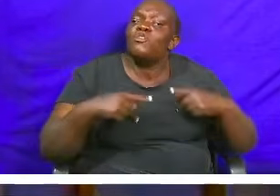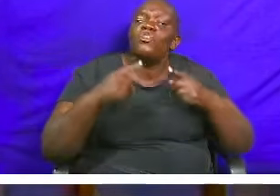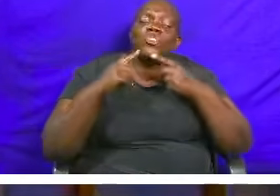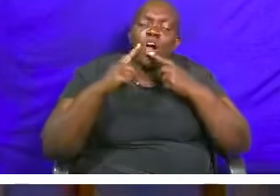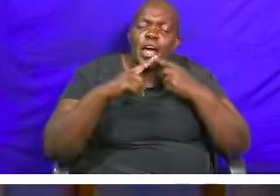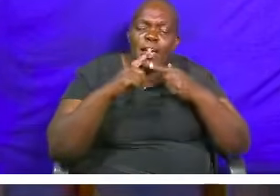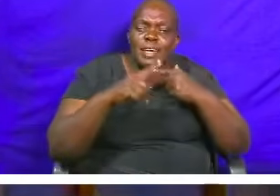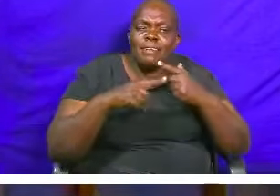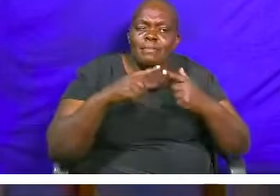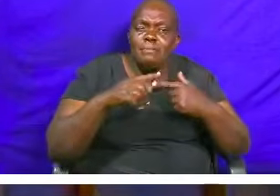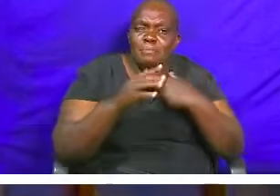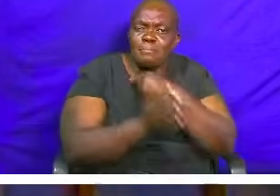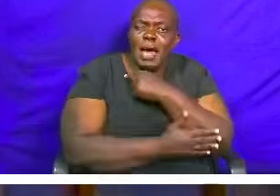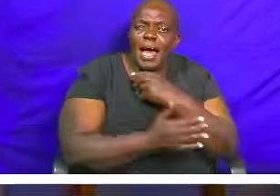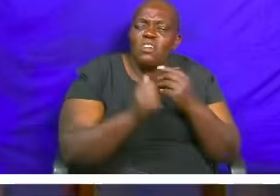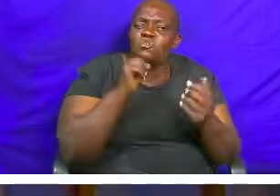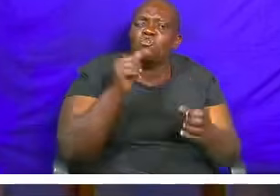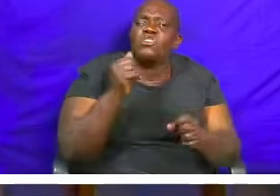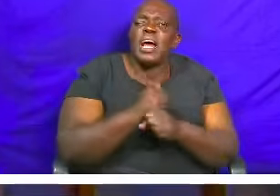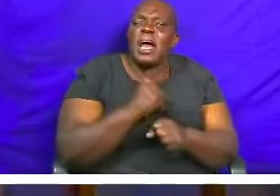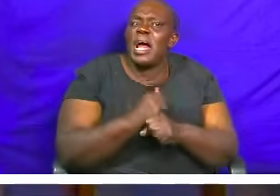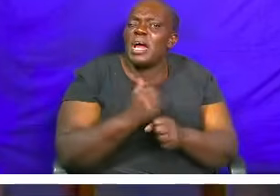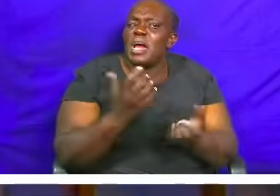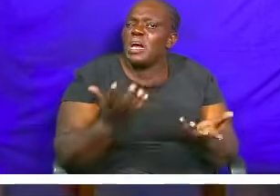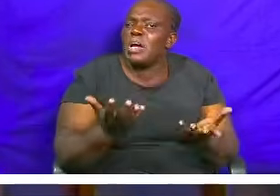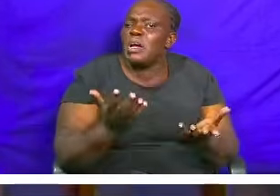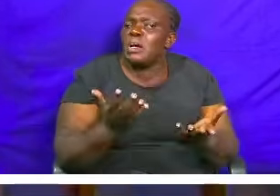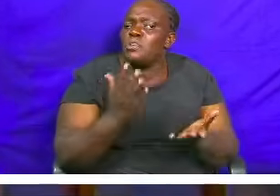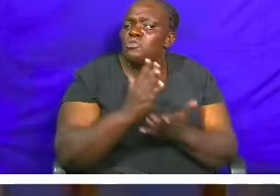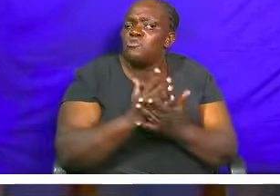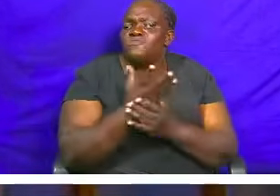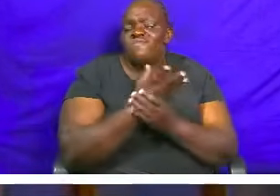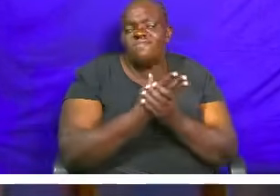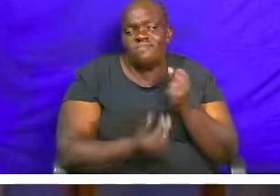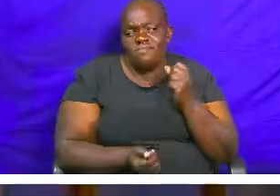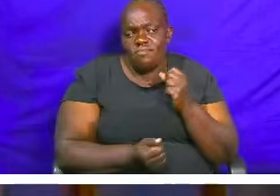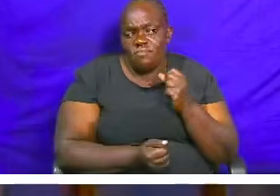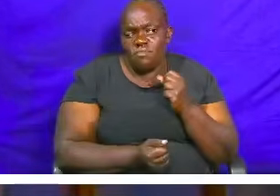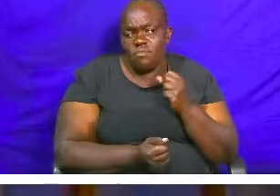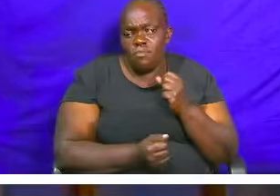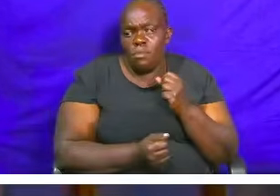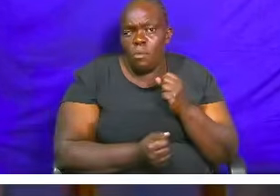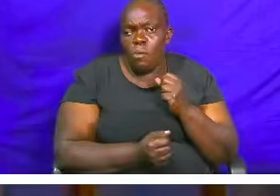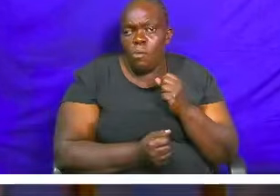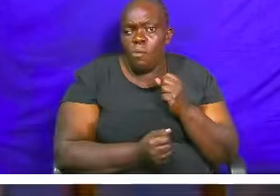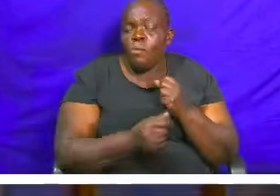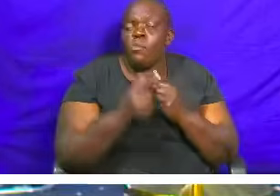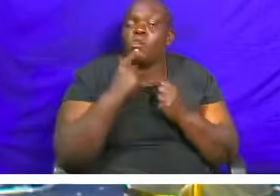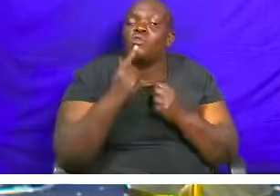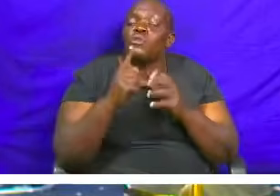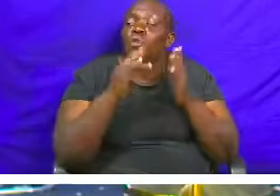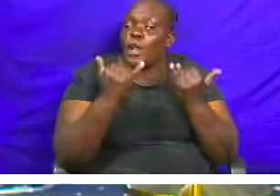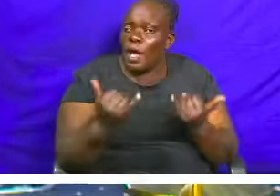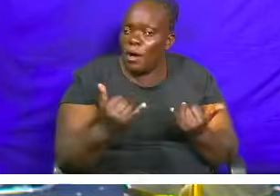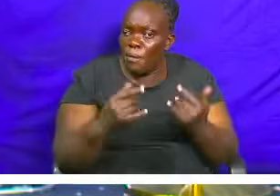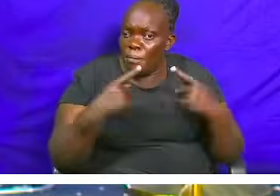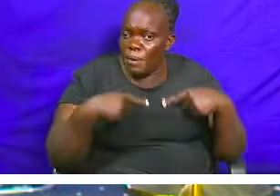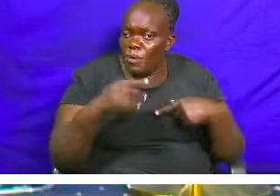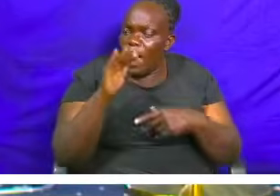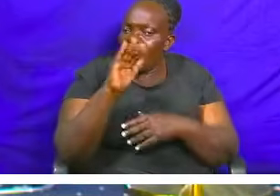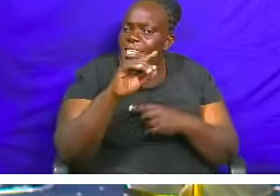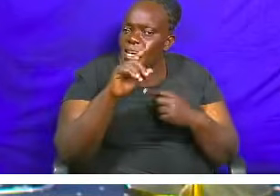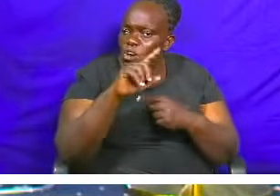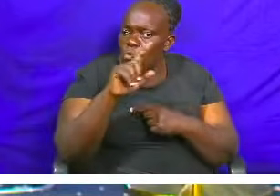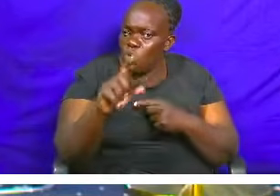this thing does not work, it's a scam. It's very discouraging. That's true. Yeah. So now, people would ask the question